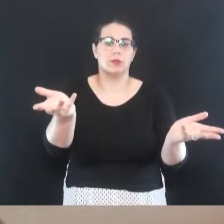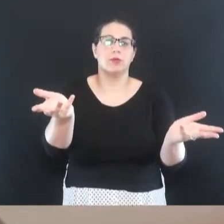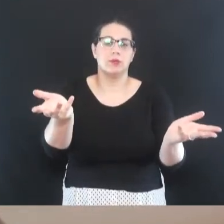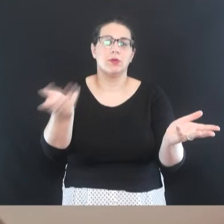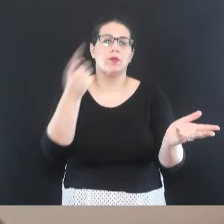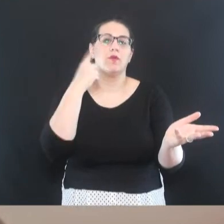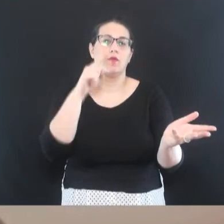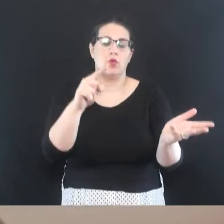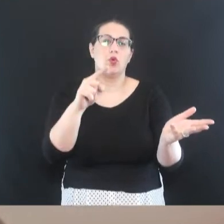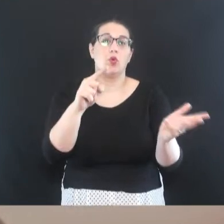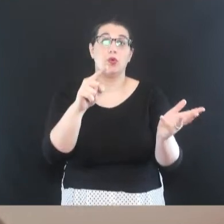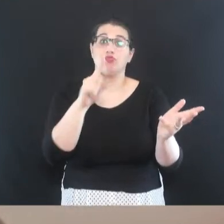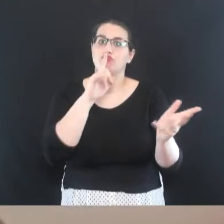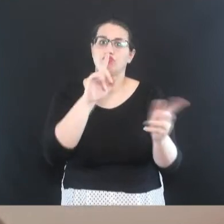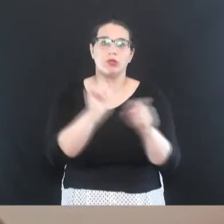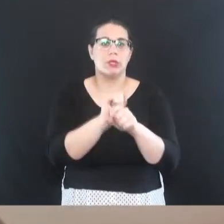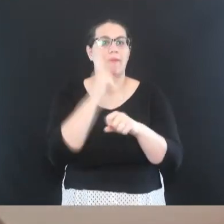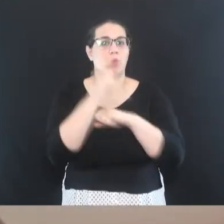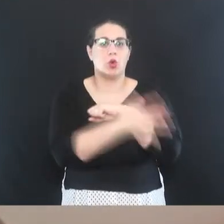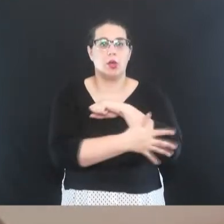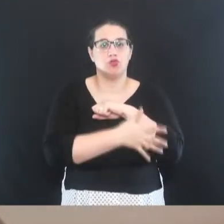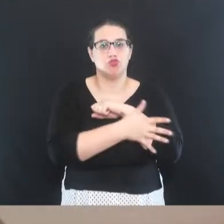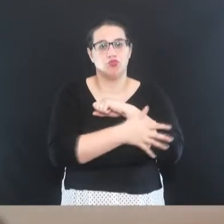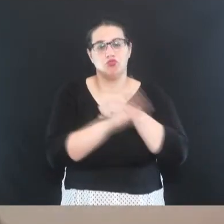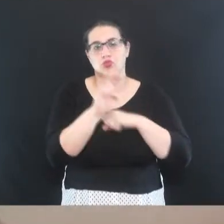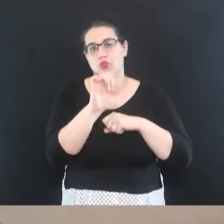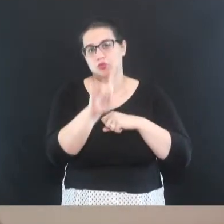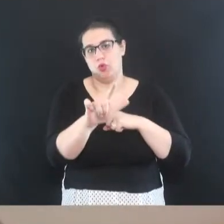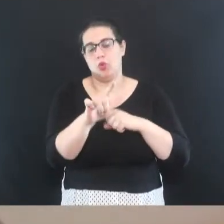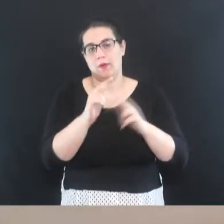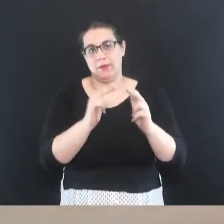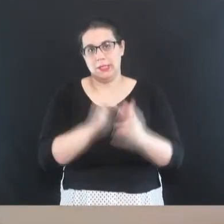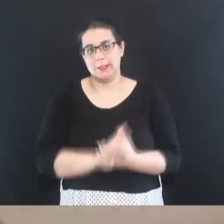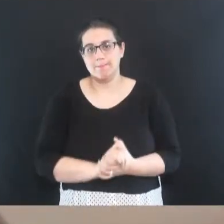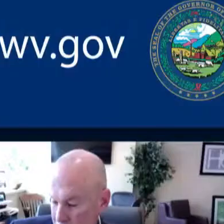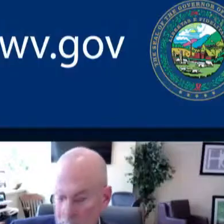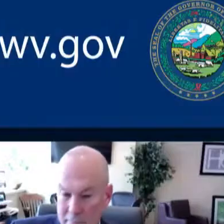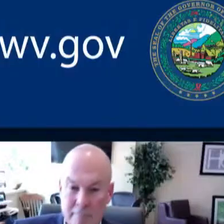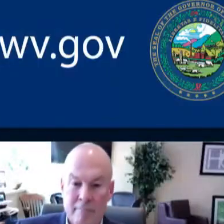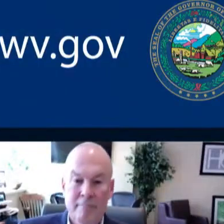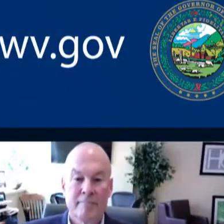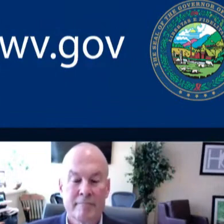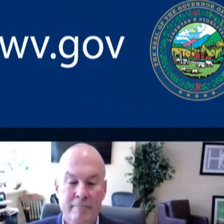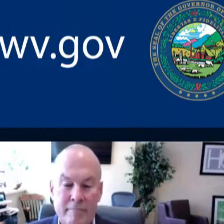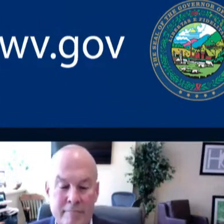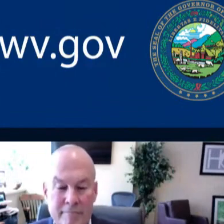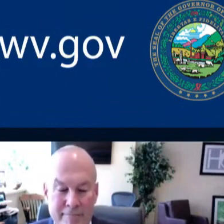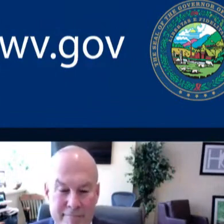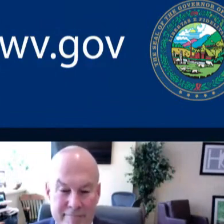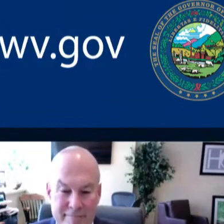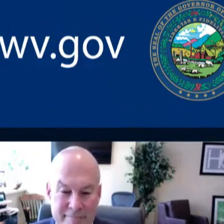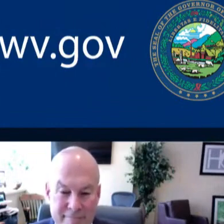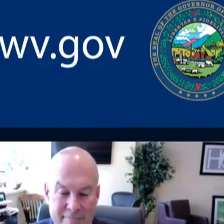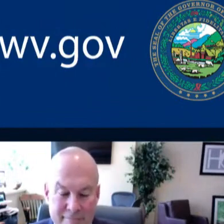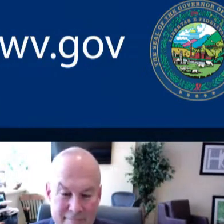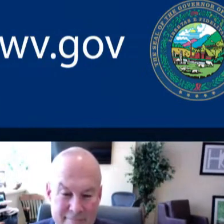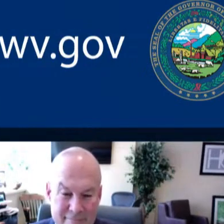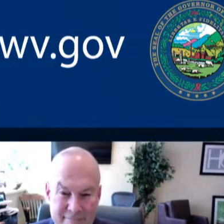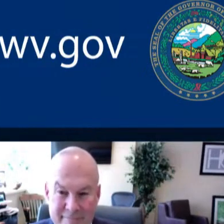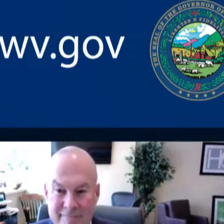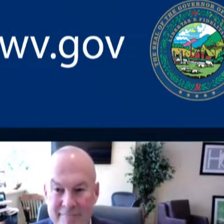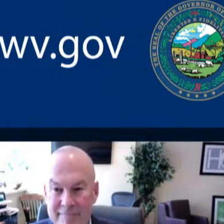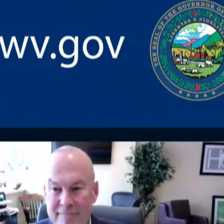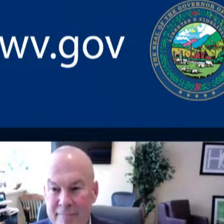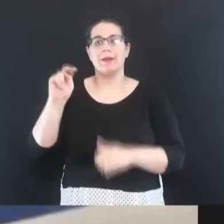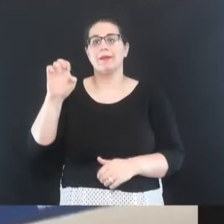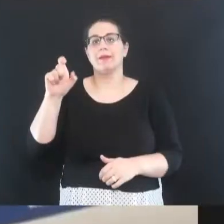for our rural facilities. Thank you. Thank you, Charles. Next to Mark Curtis with Next Star Media. Yeah, I want to go